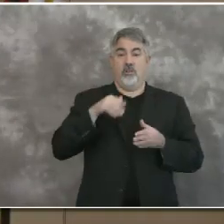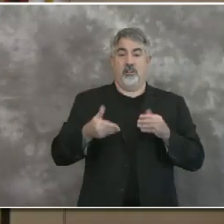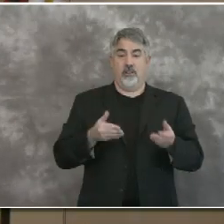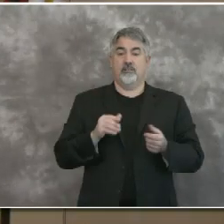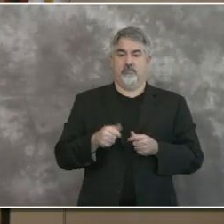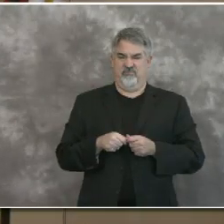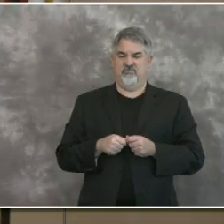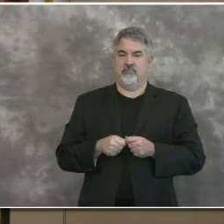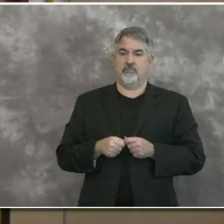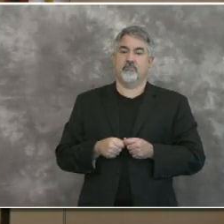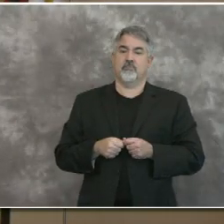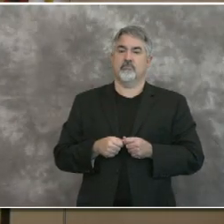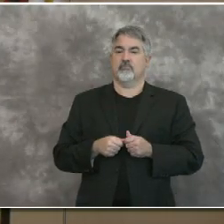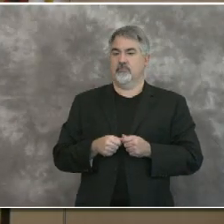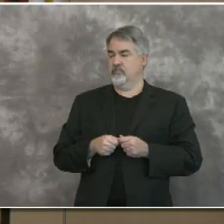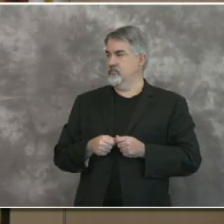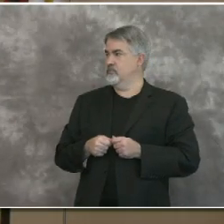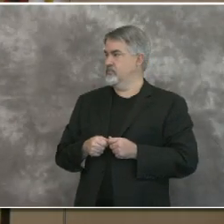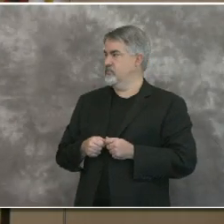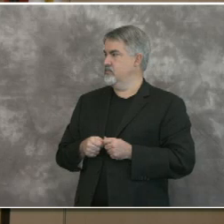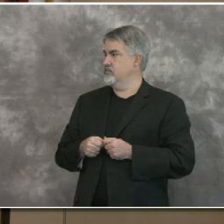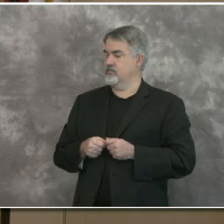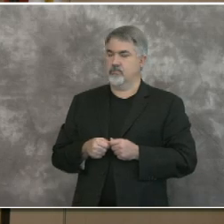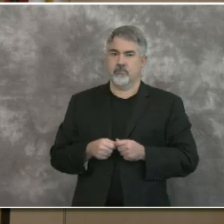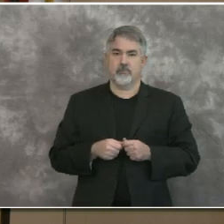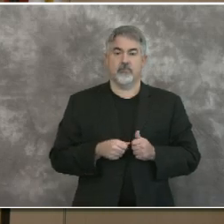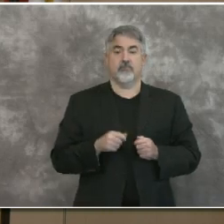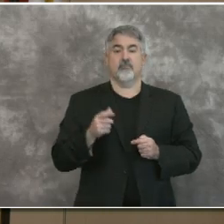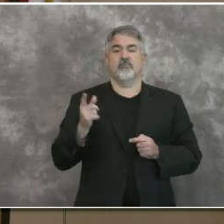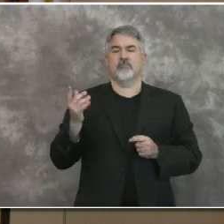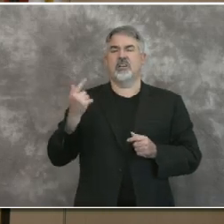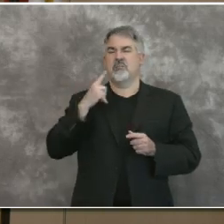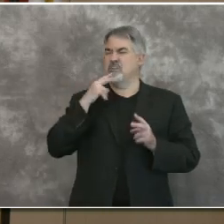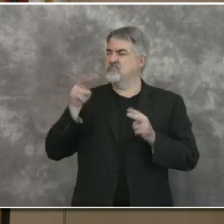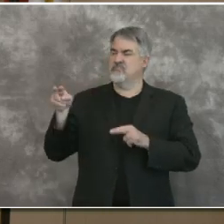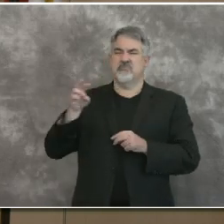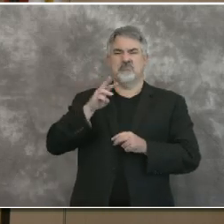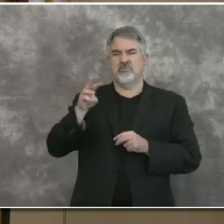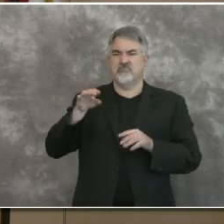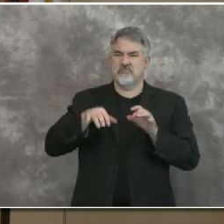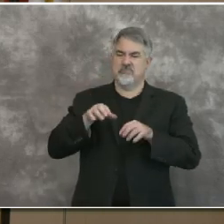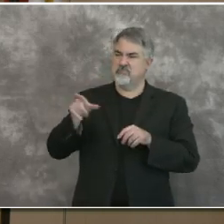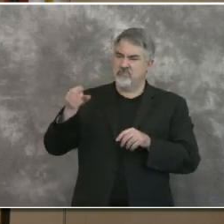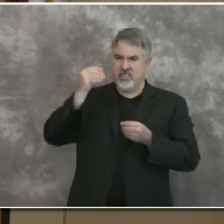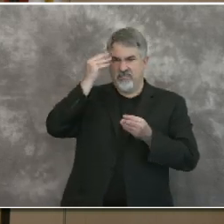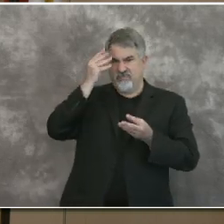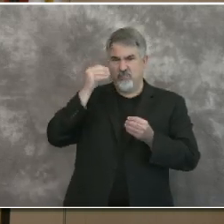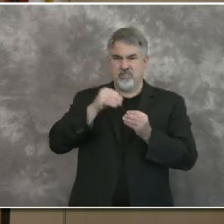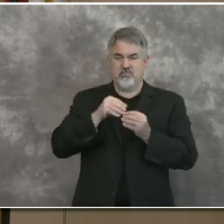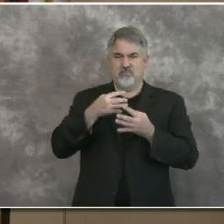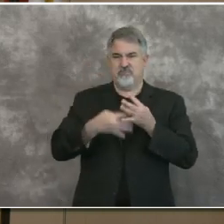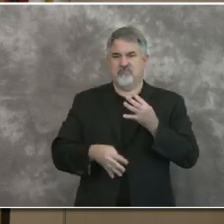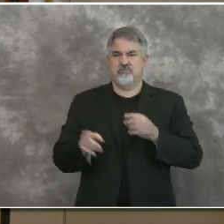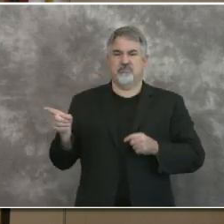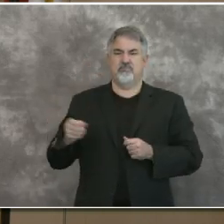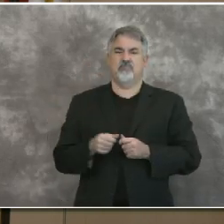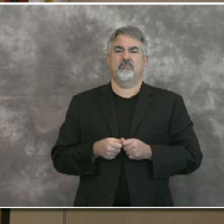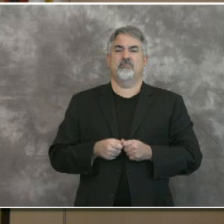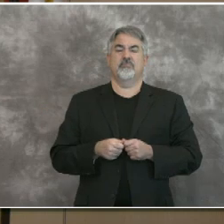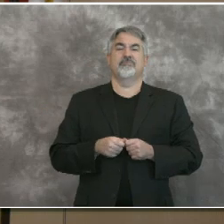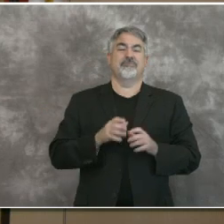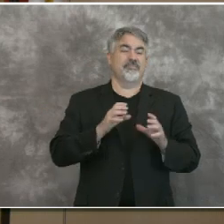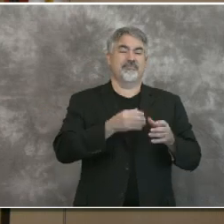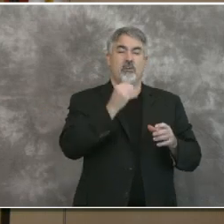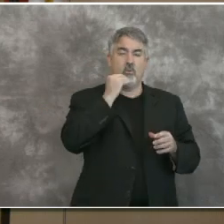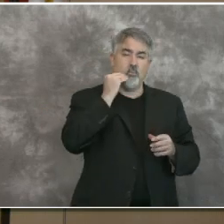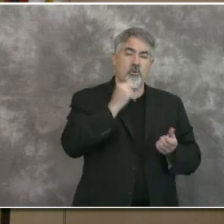our demographic information is found on the county's website. Lastly, regarding outbreaks in congregate and community